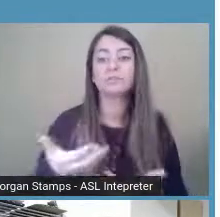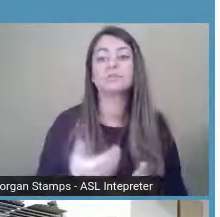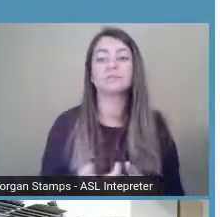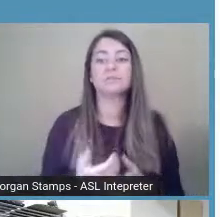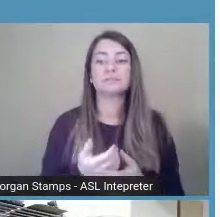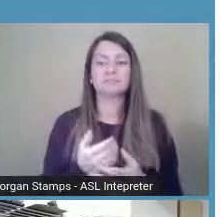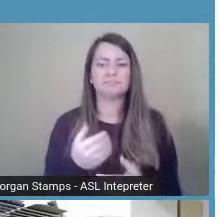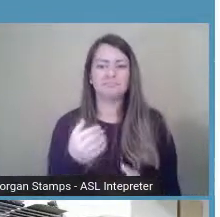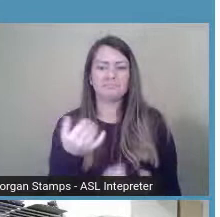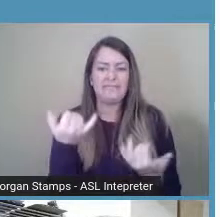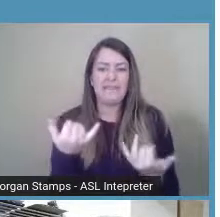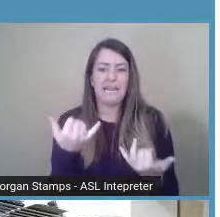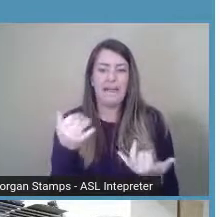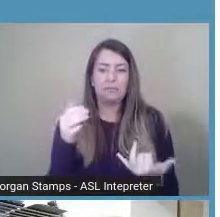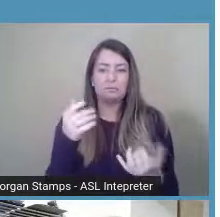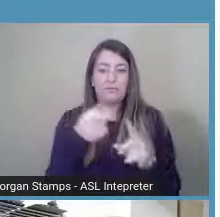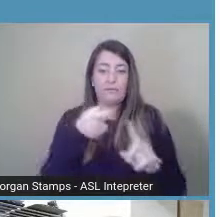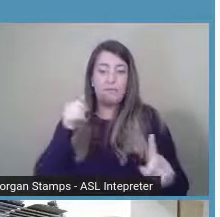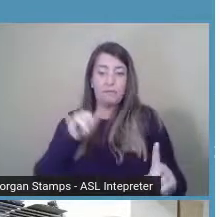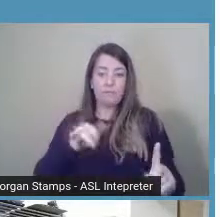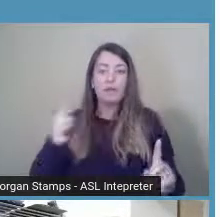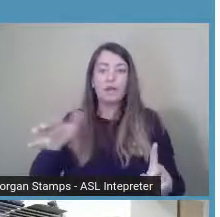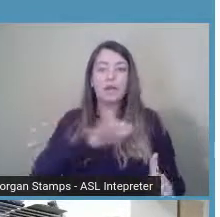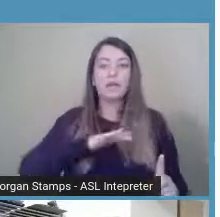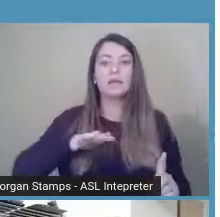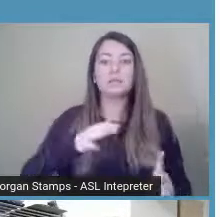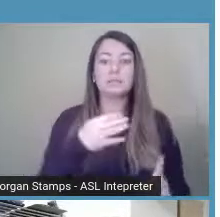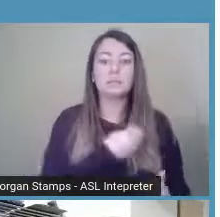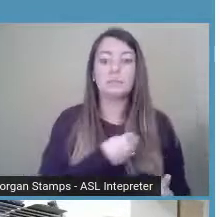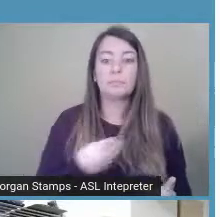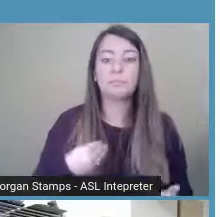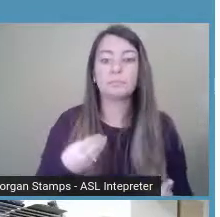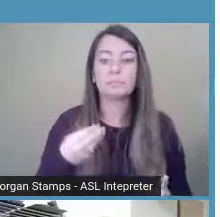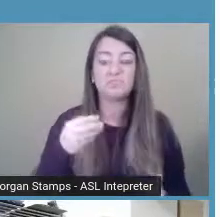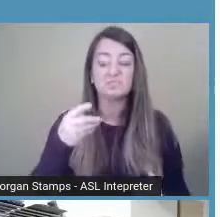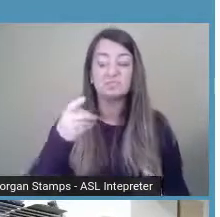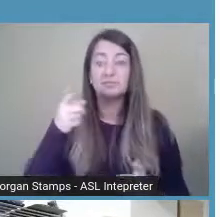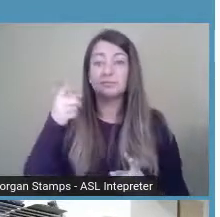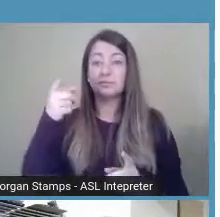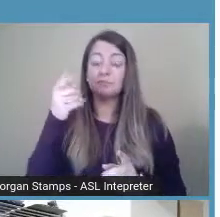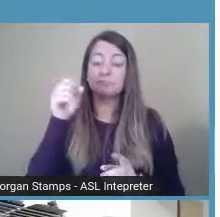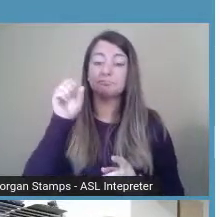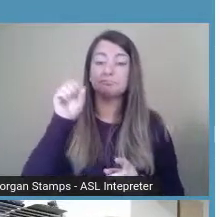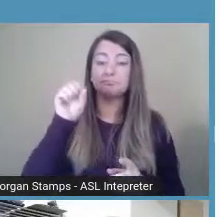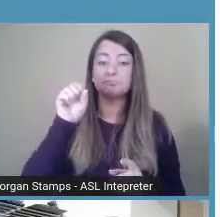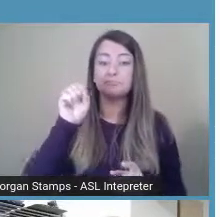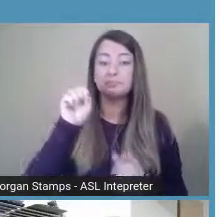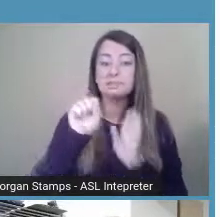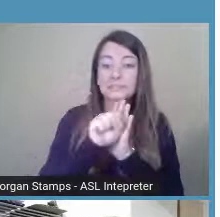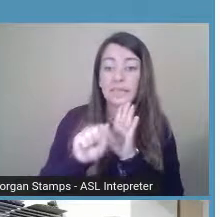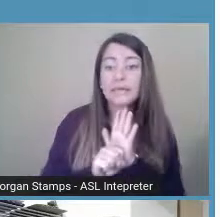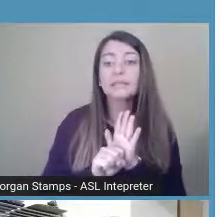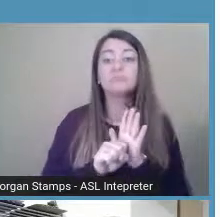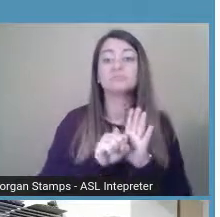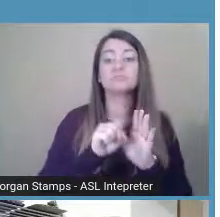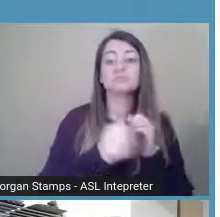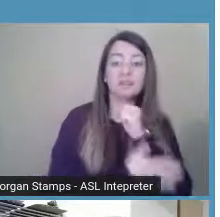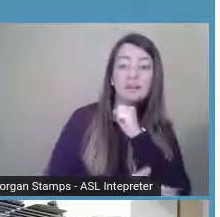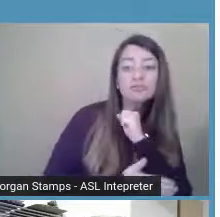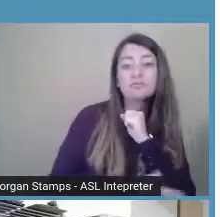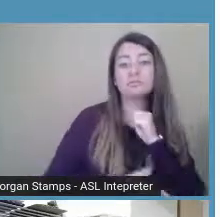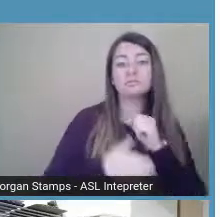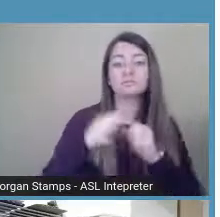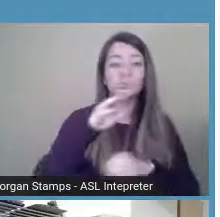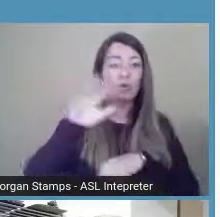honoraria and travel expenses. We post recordings of most virtual programs for visitors from near and far to enjoy after the